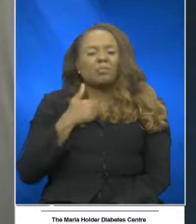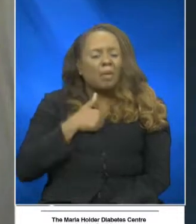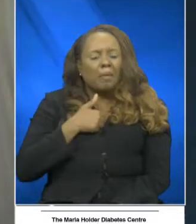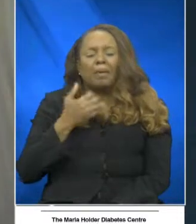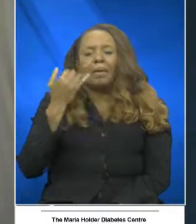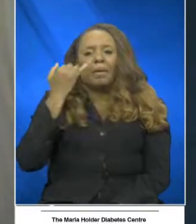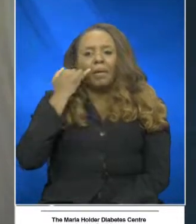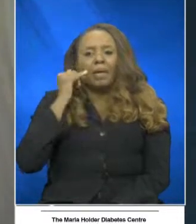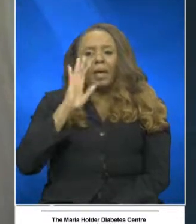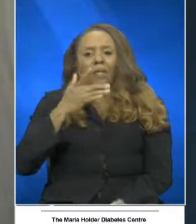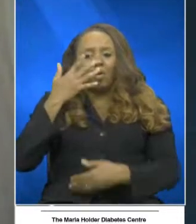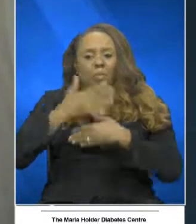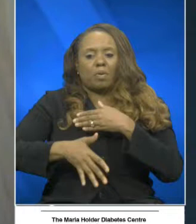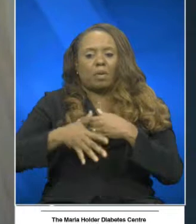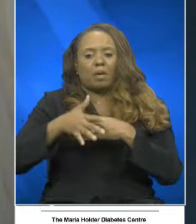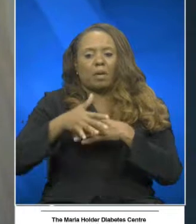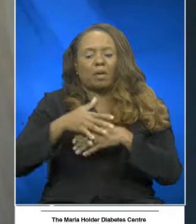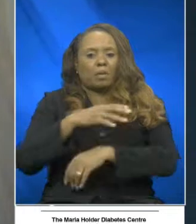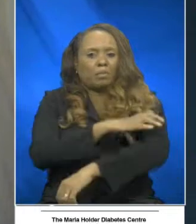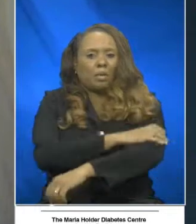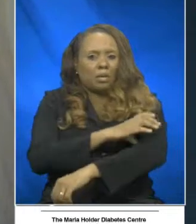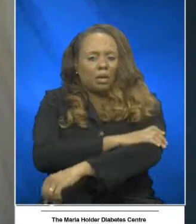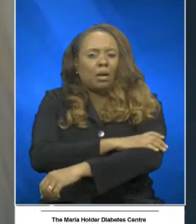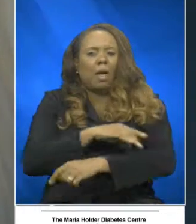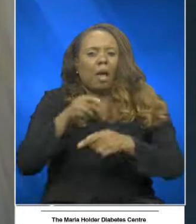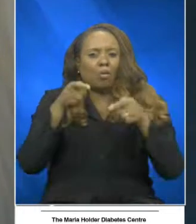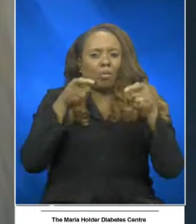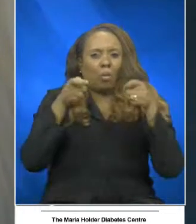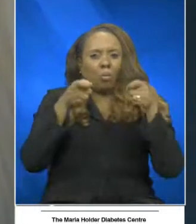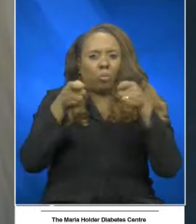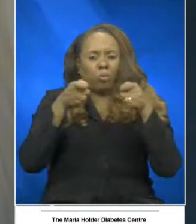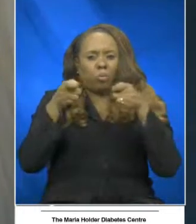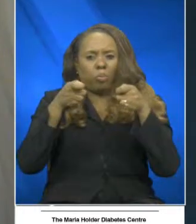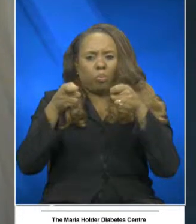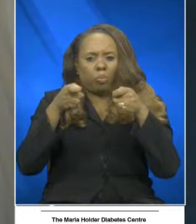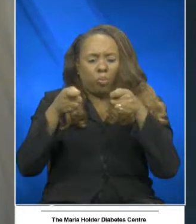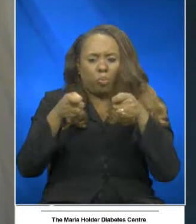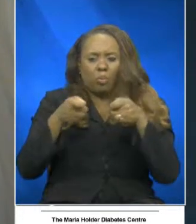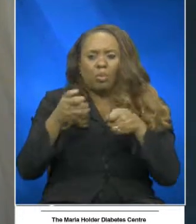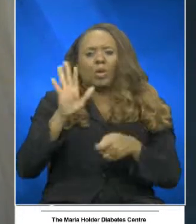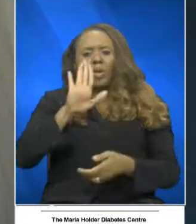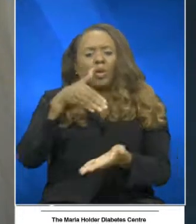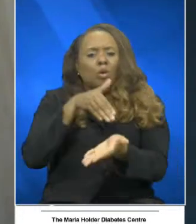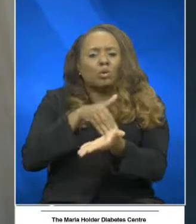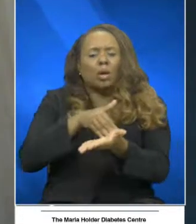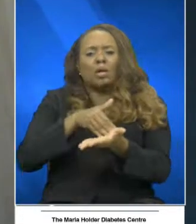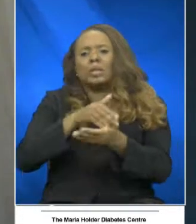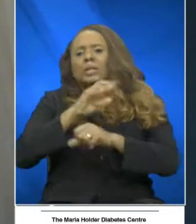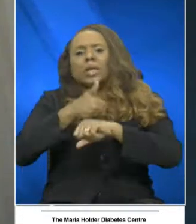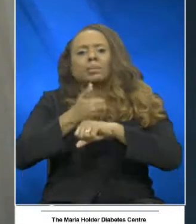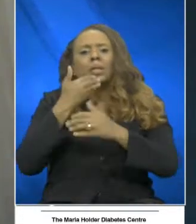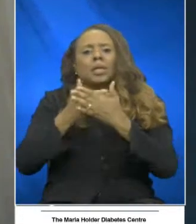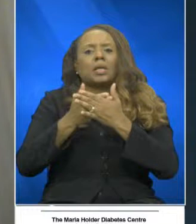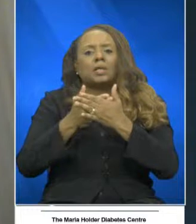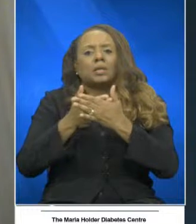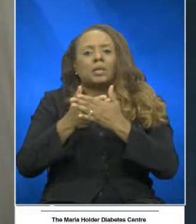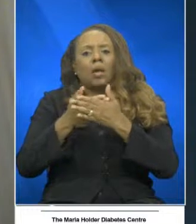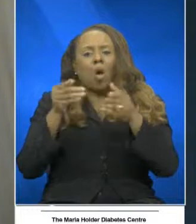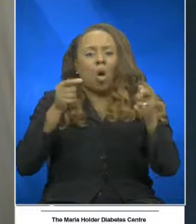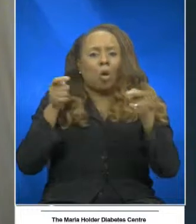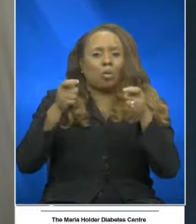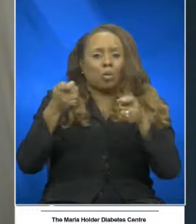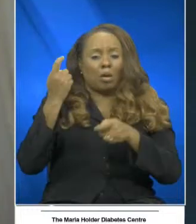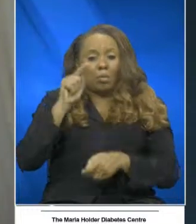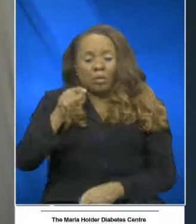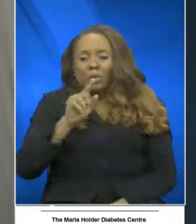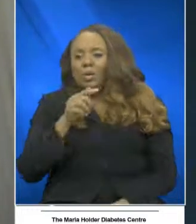their blood pressure within a controllable target, which the doctor has set, and they take